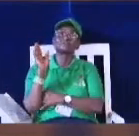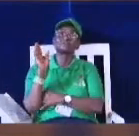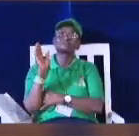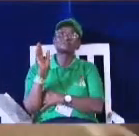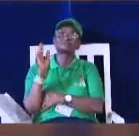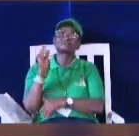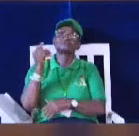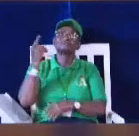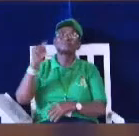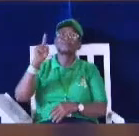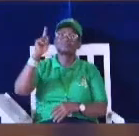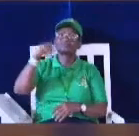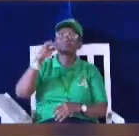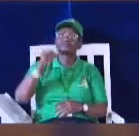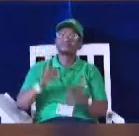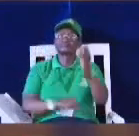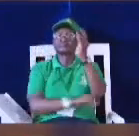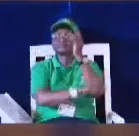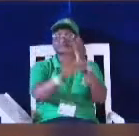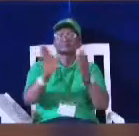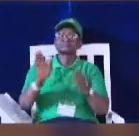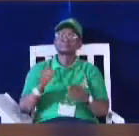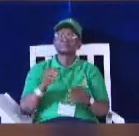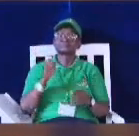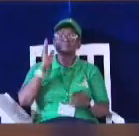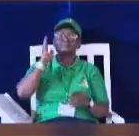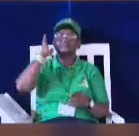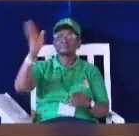The one whose shadow is going to heal,